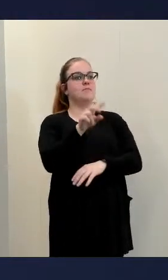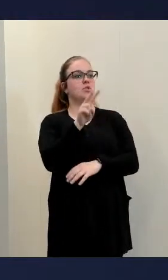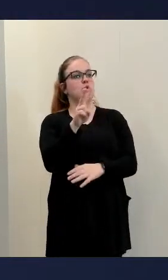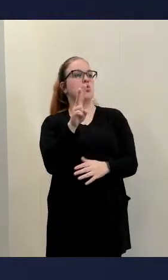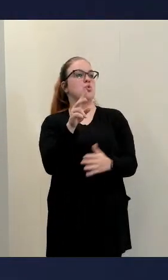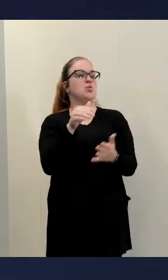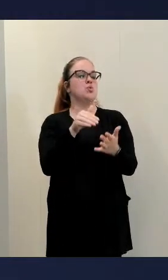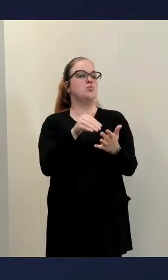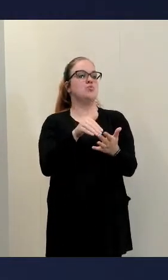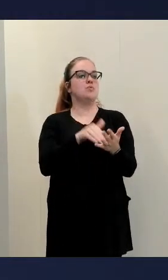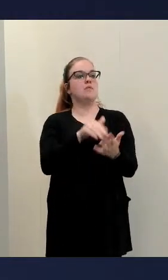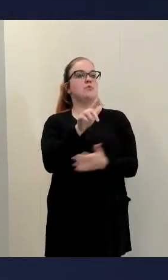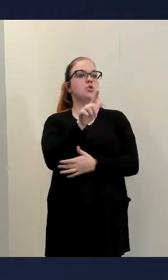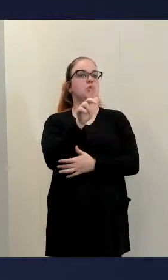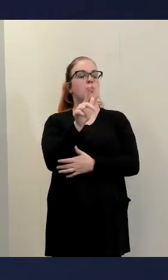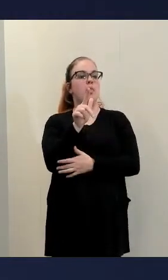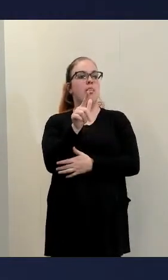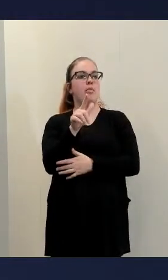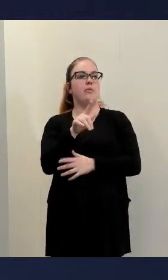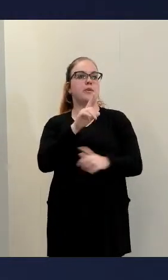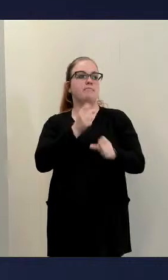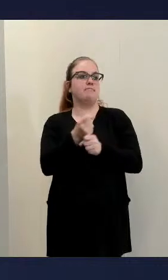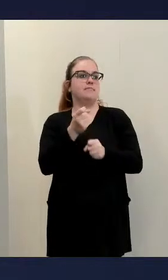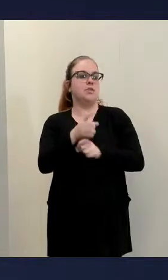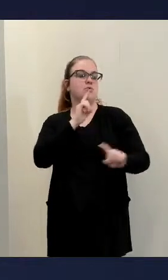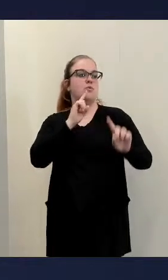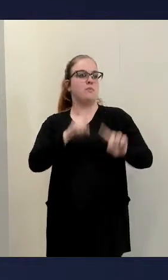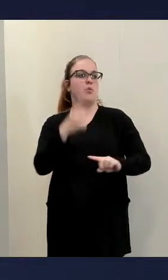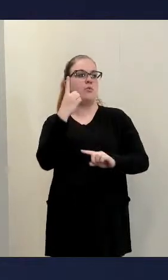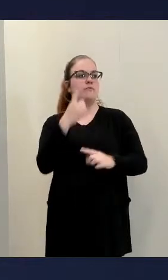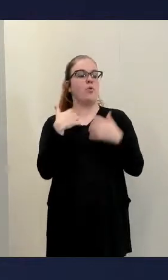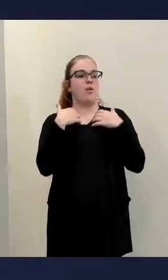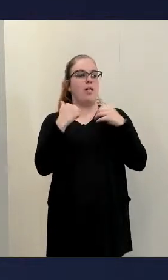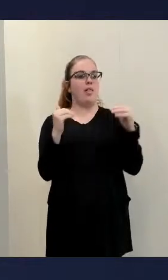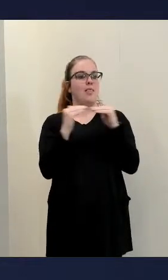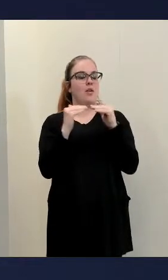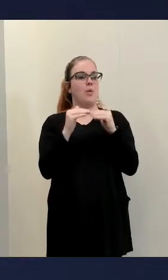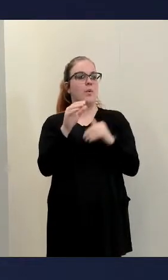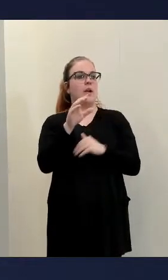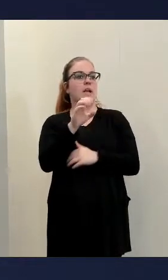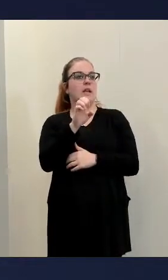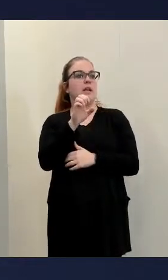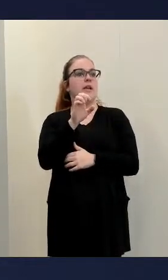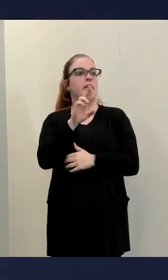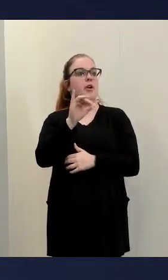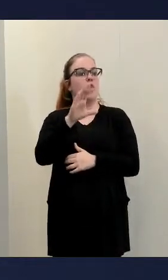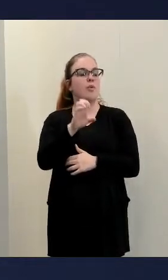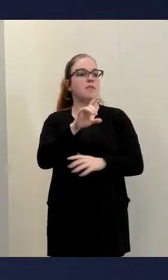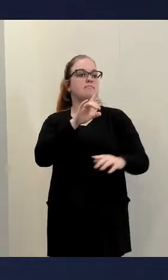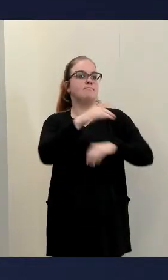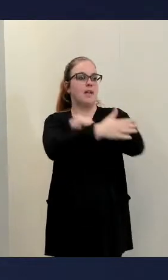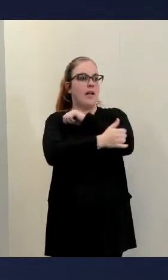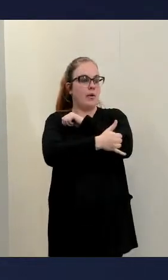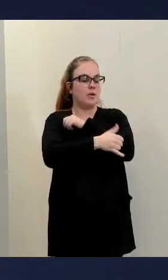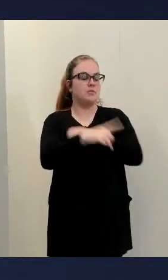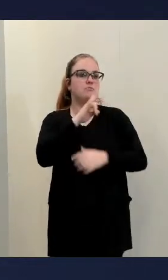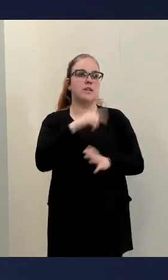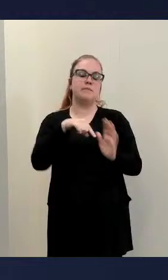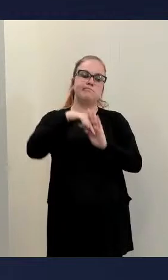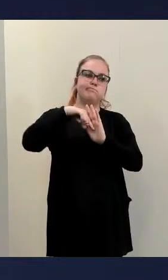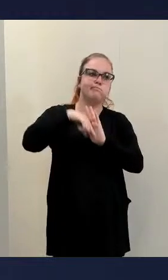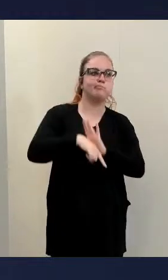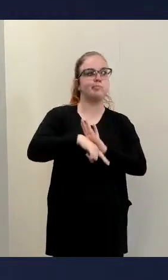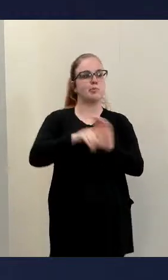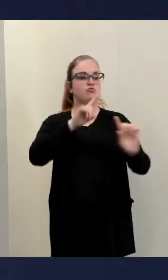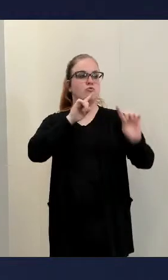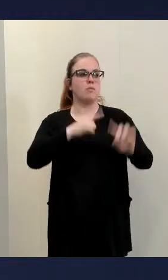report by our Office of Health Equity regarding health equity in Erie County, a very comprehensive report. I'm pleased to